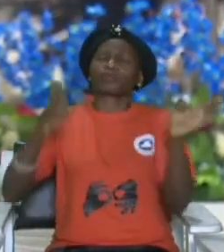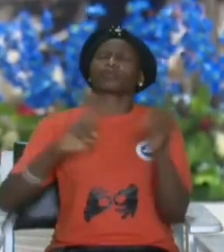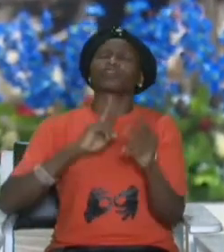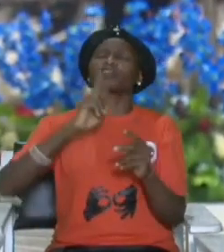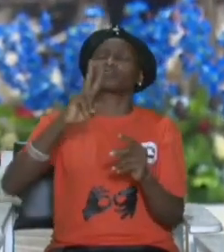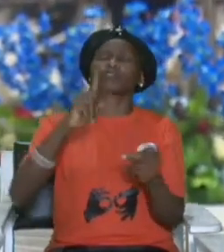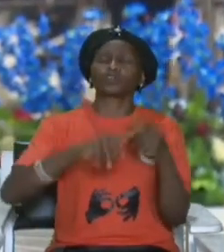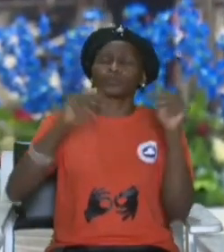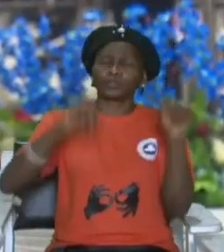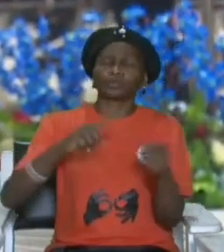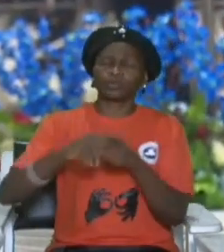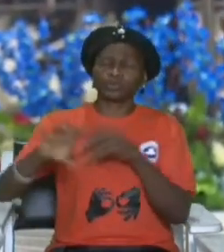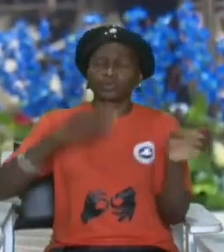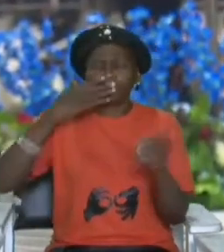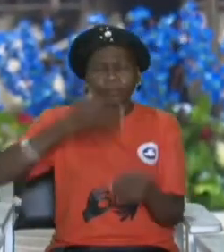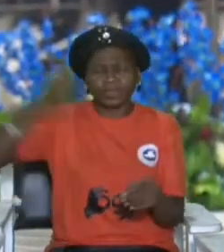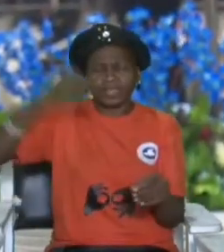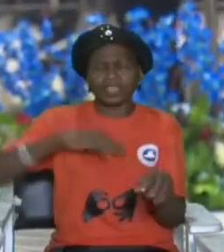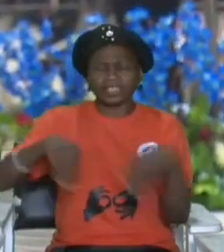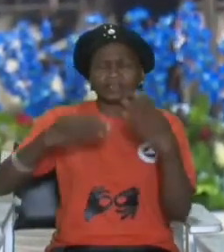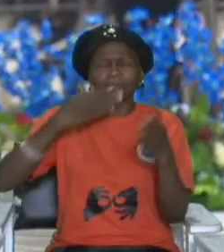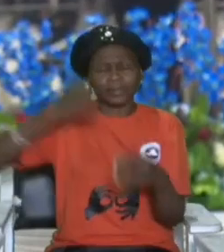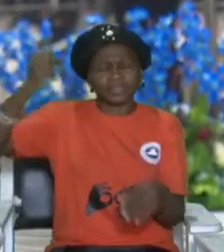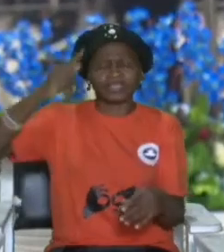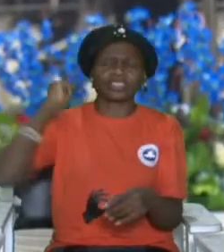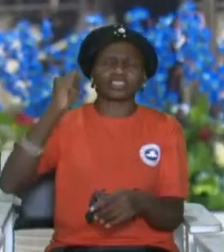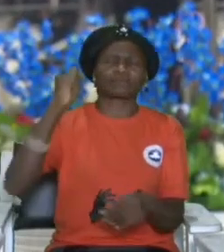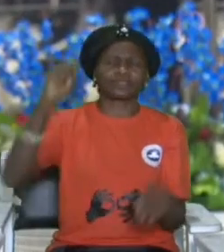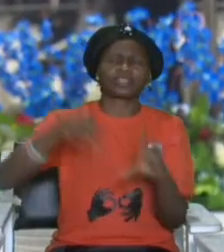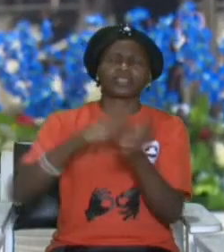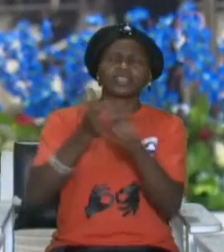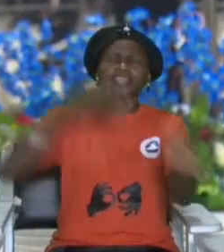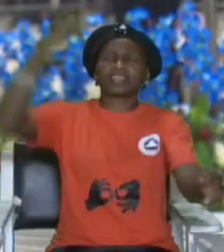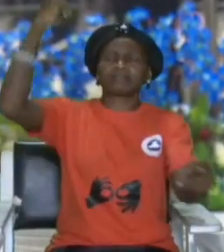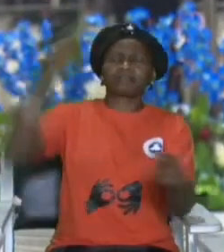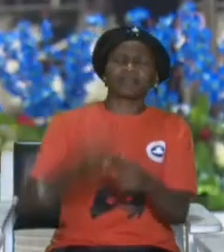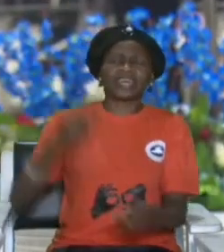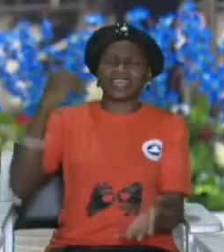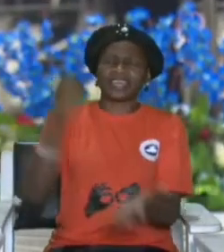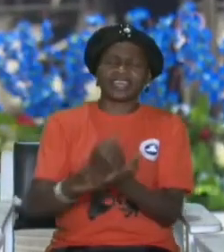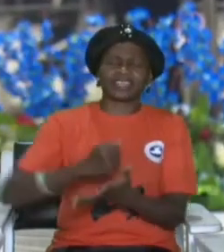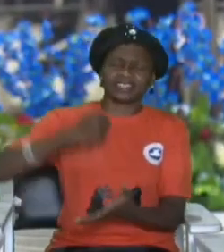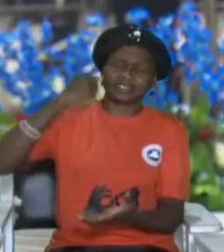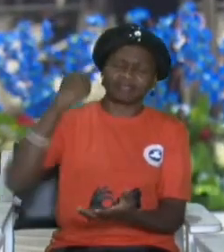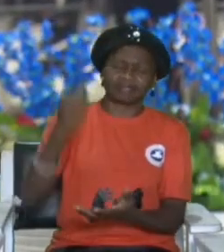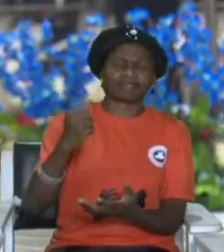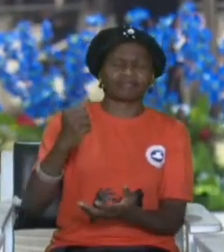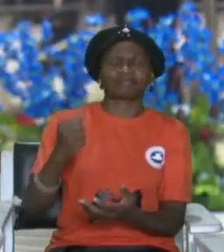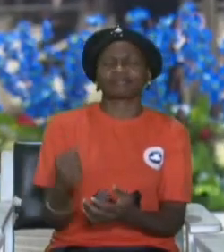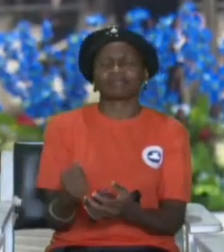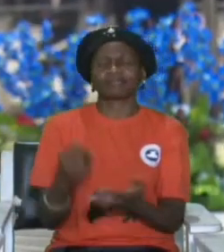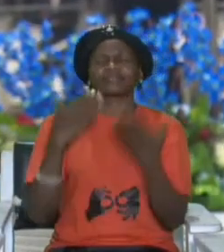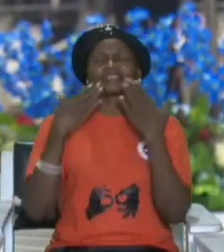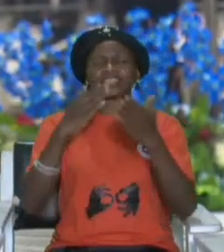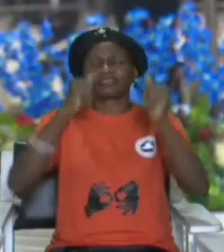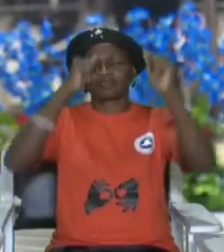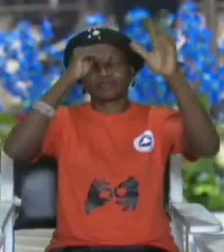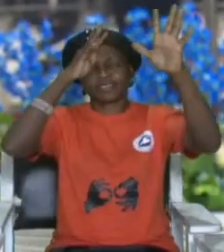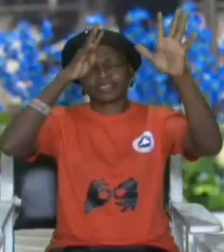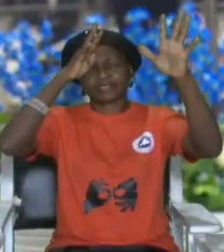be able to do better and give better testimonies in the mighty name of Jesus. Thank you,